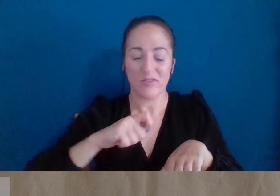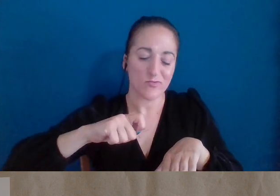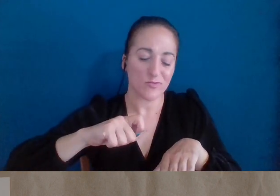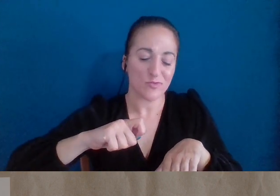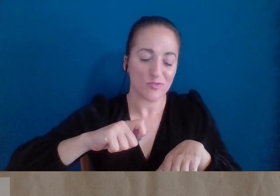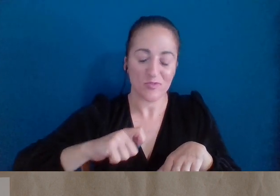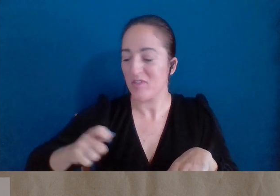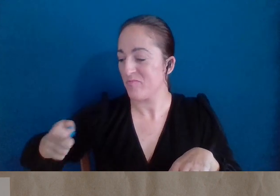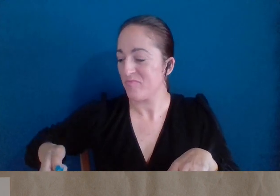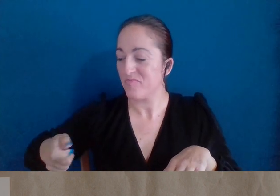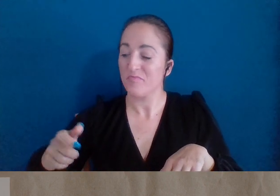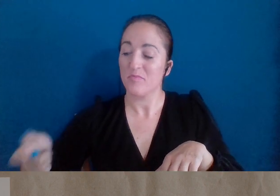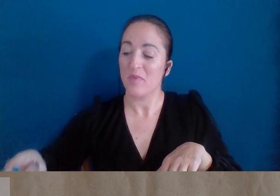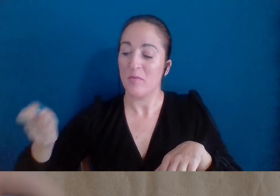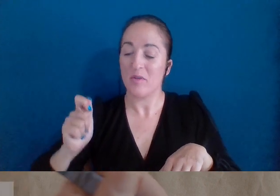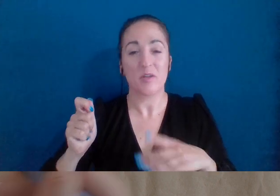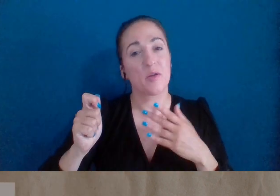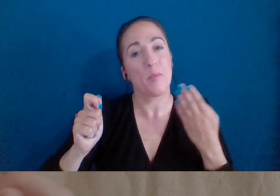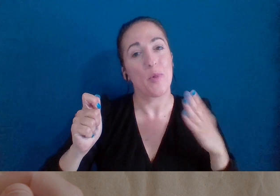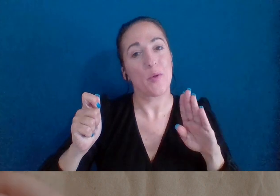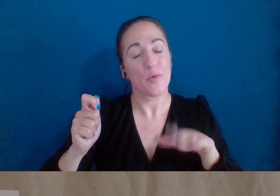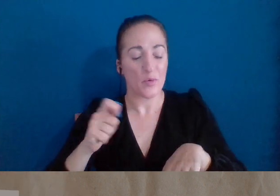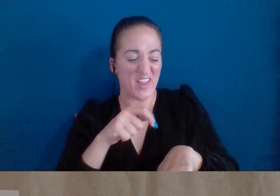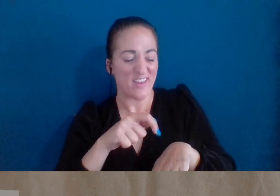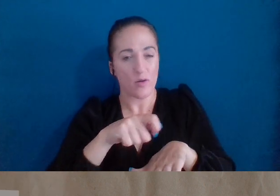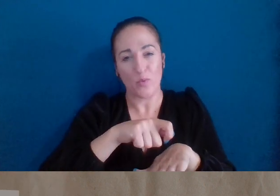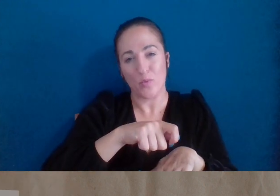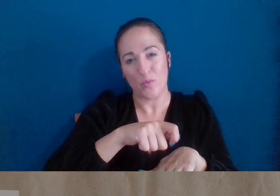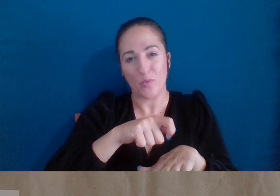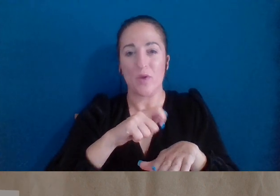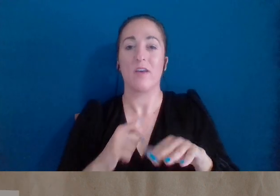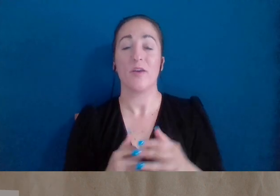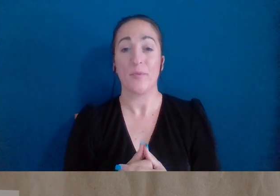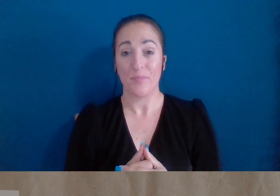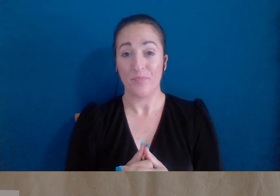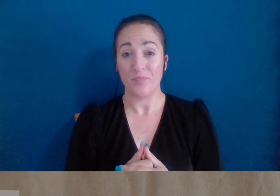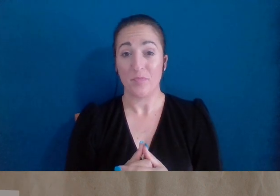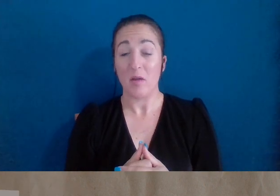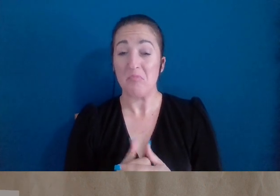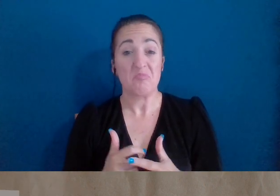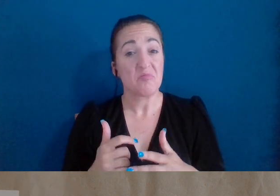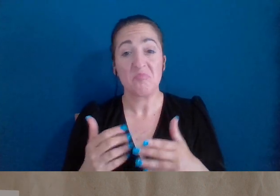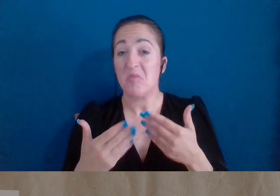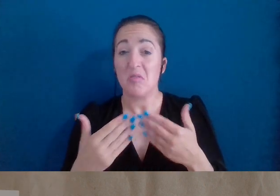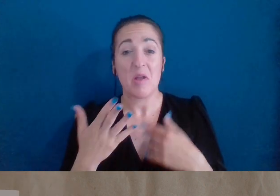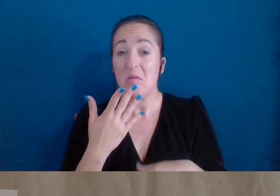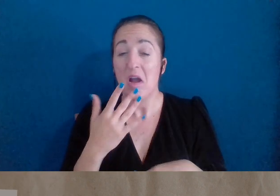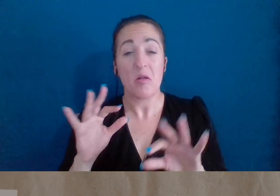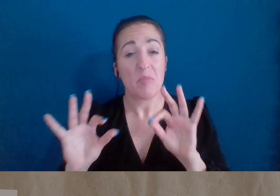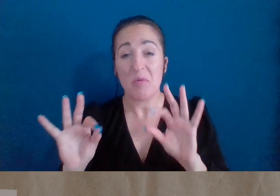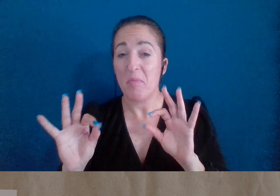And maybe a blue. So there's no wrong answers. You can color it however you like.